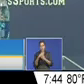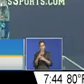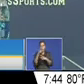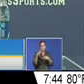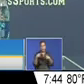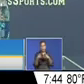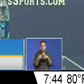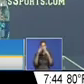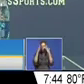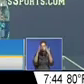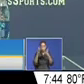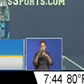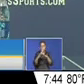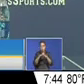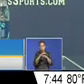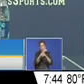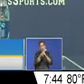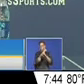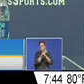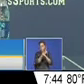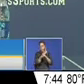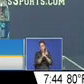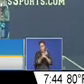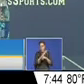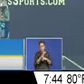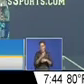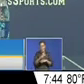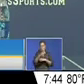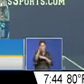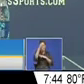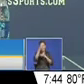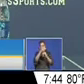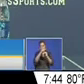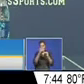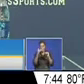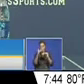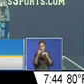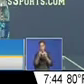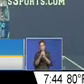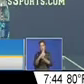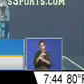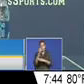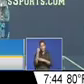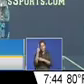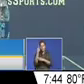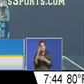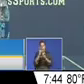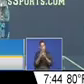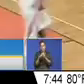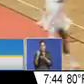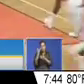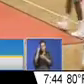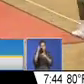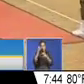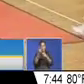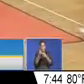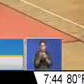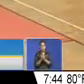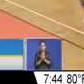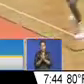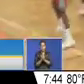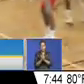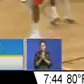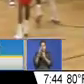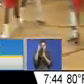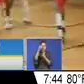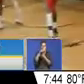to focus on defending at a higher level and just understanding that that's going to be our identity. And championship or